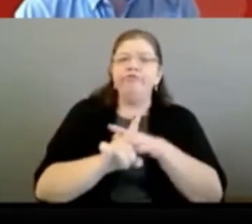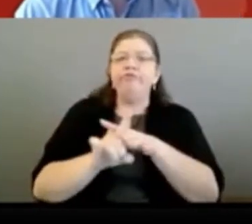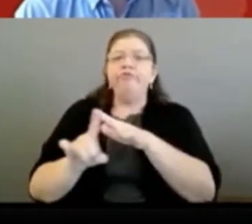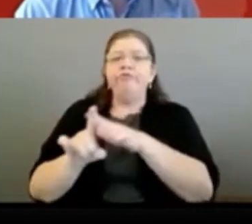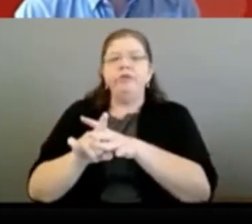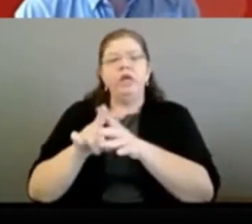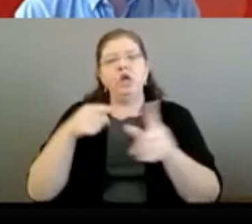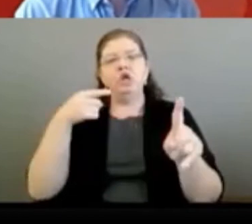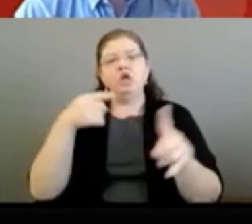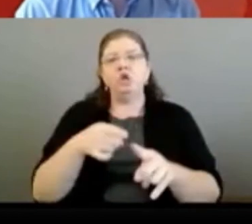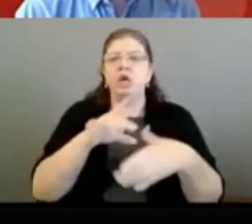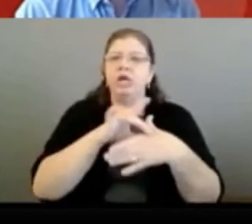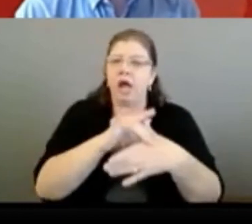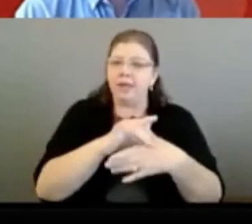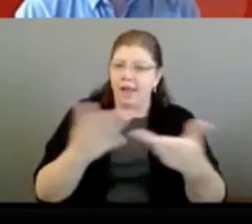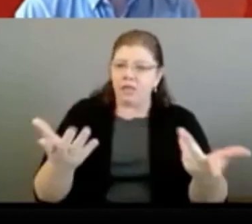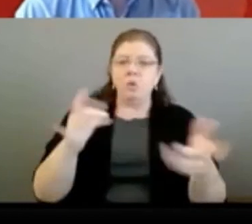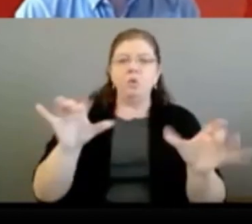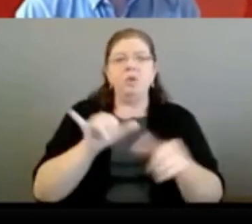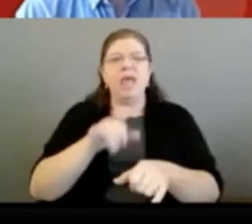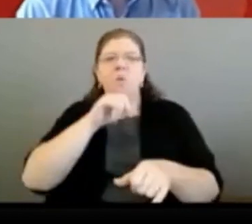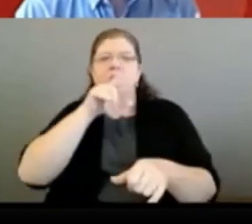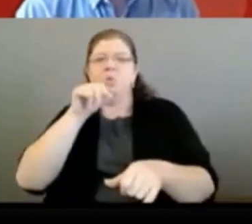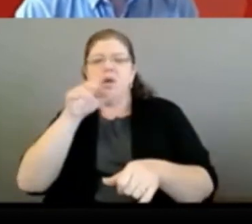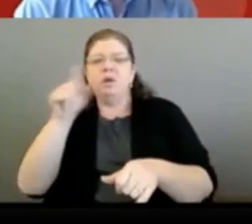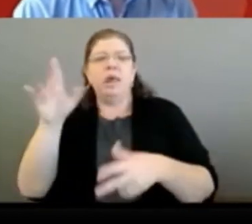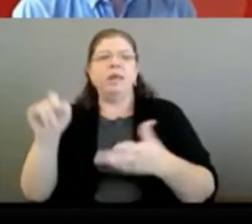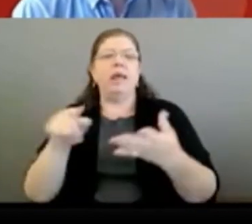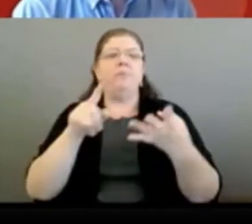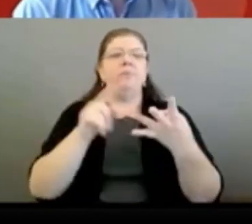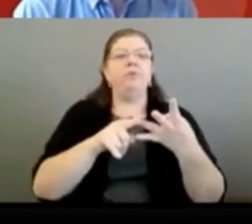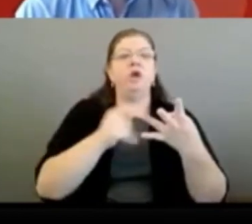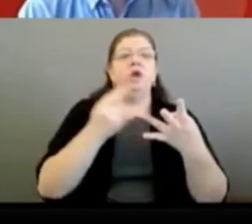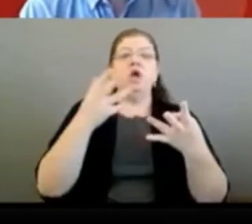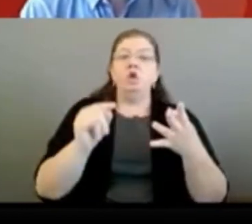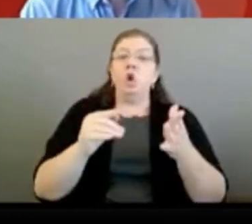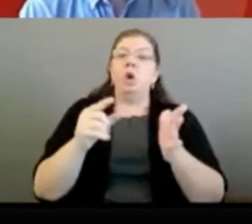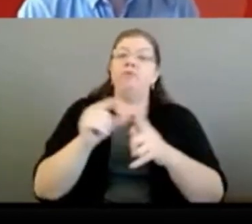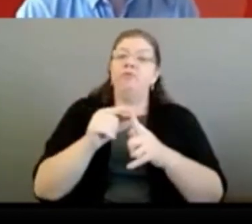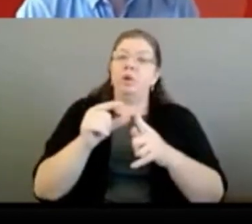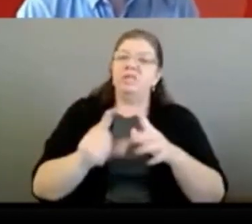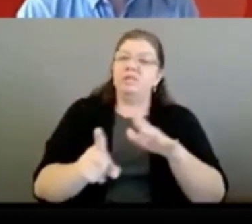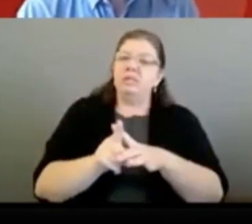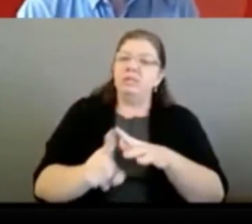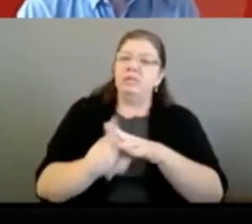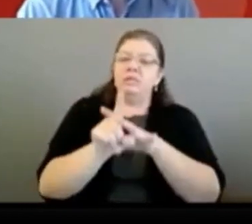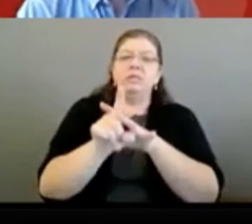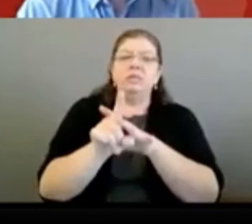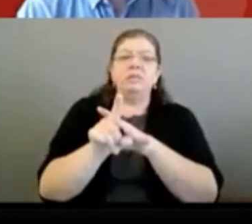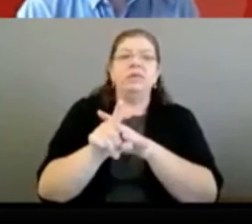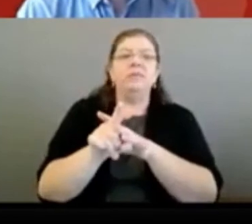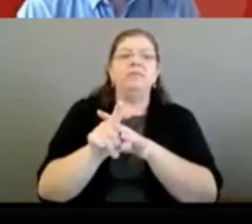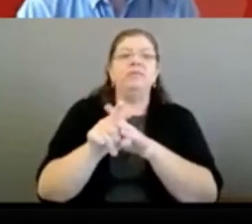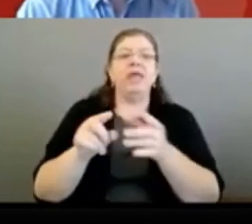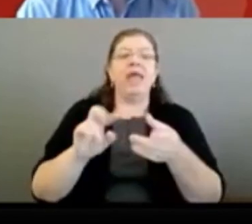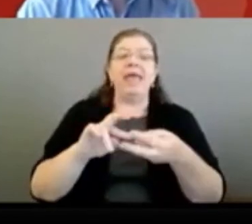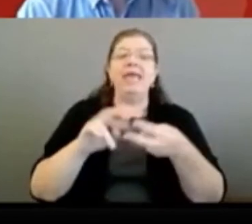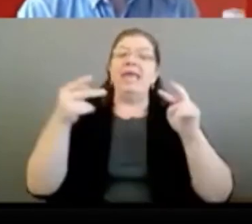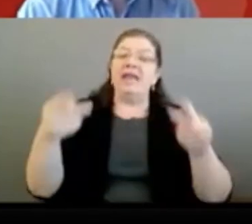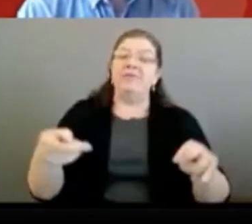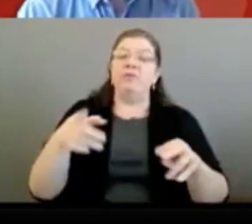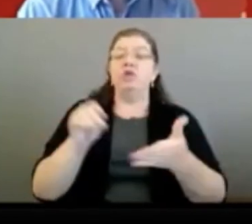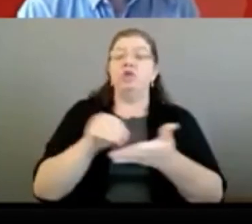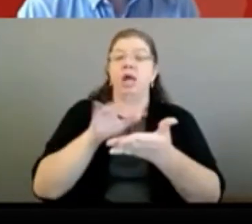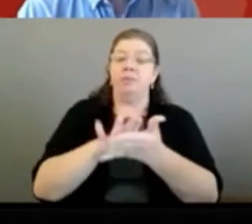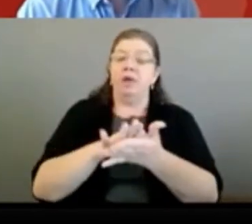today with Twitter data, term frequencies, and a little bit more sophisticated approaches, term frequency, inverse document frequency, for looking